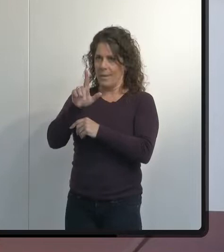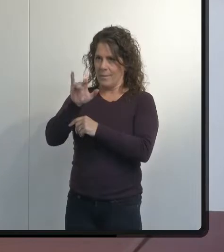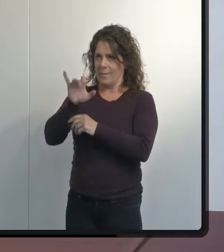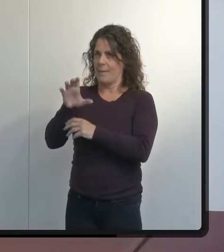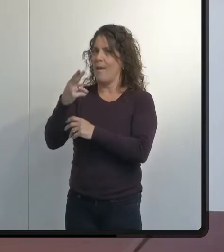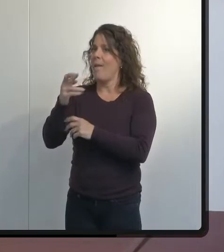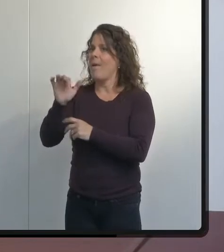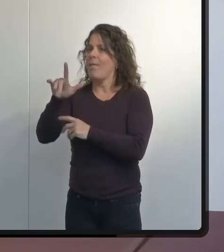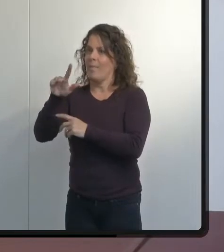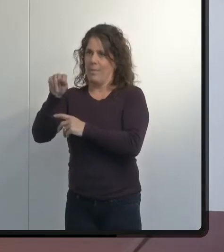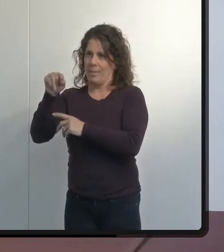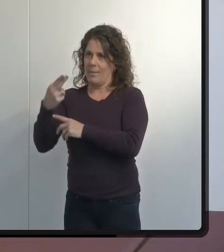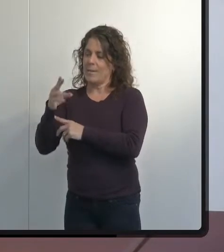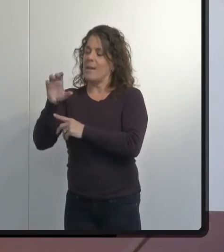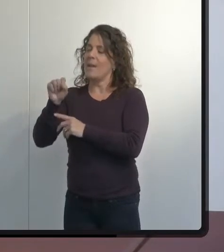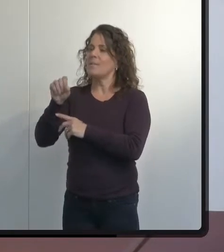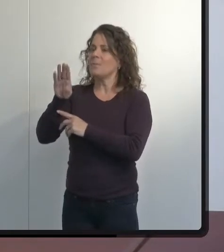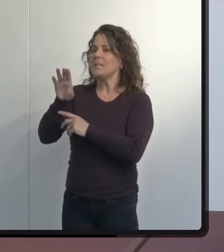publichealthsbc.org/resources. That's